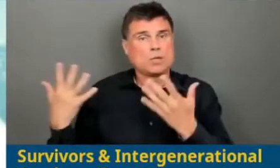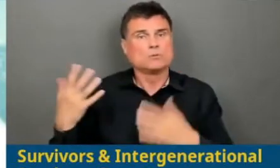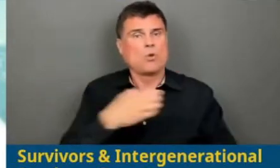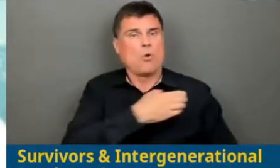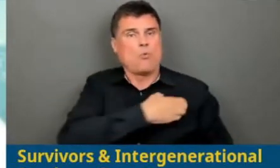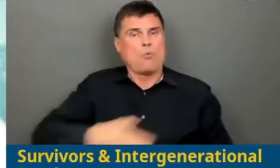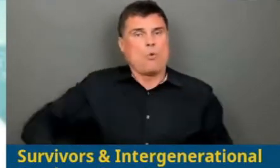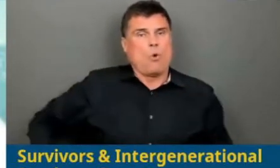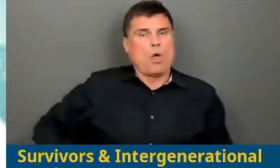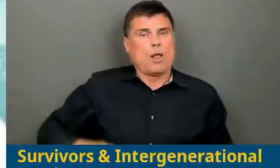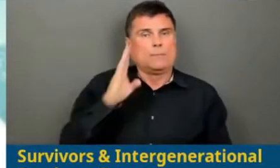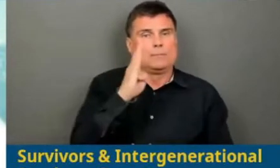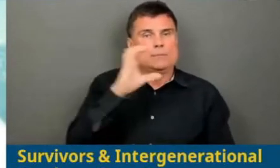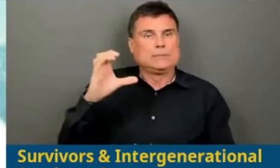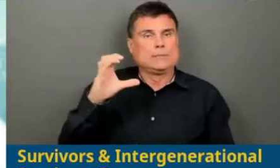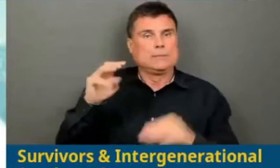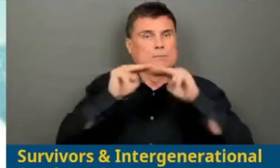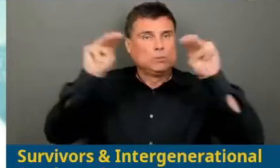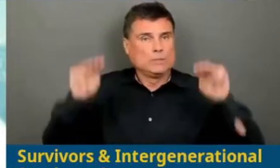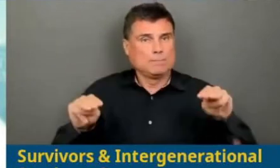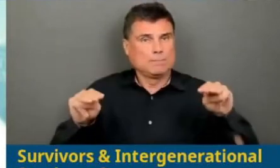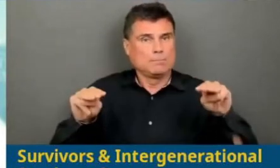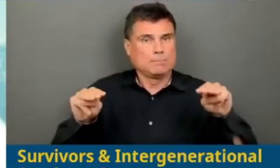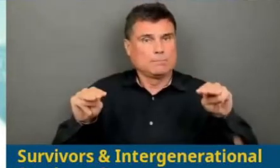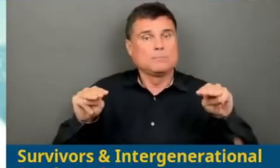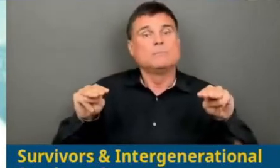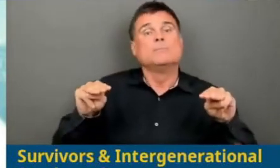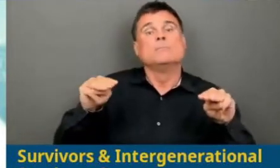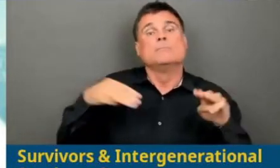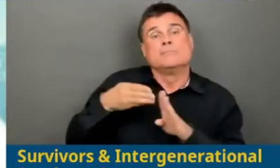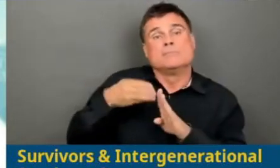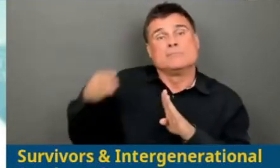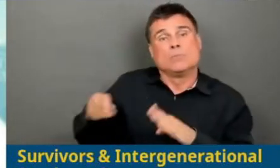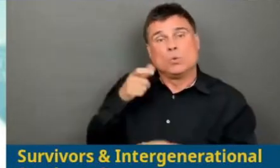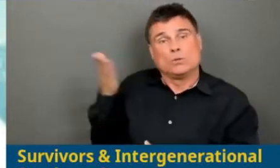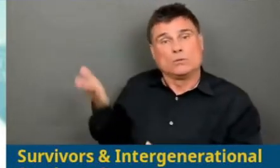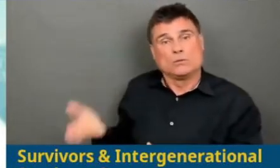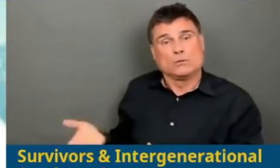And my colleague, Minister Rankin, asked me if I could be here today.